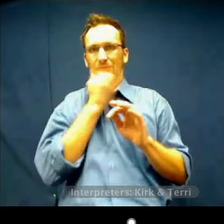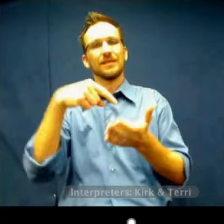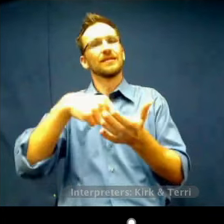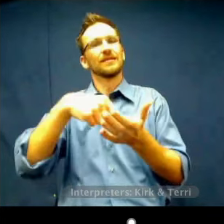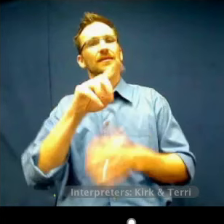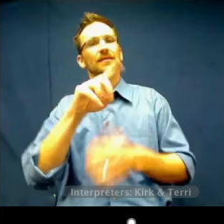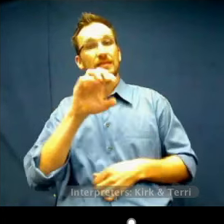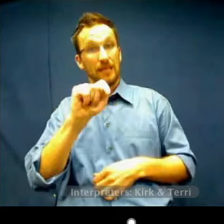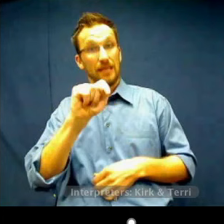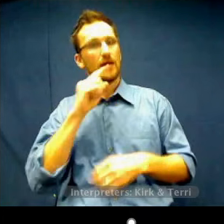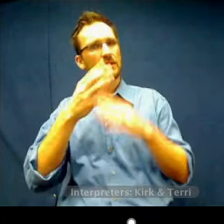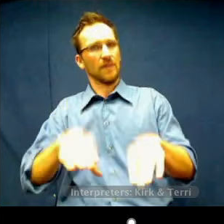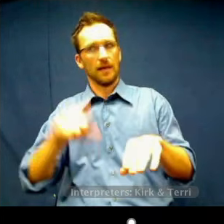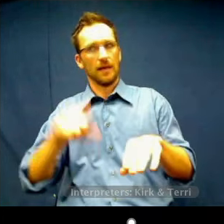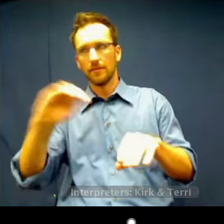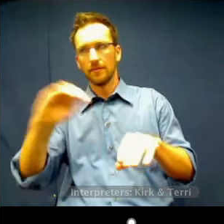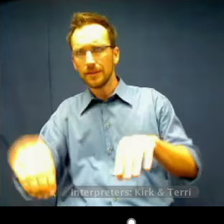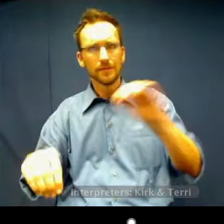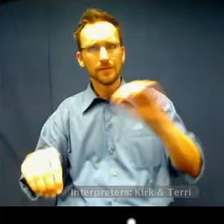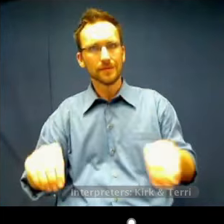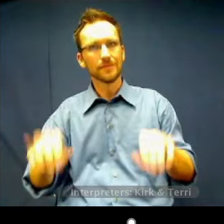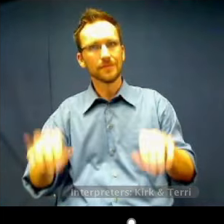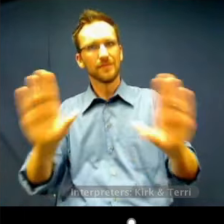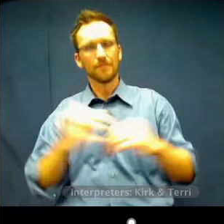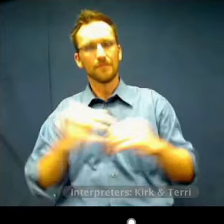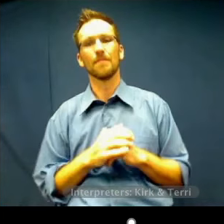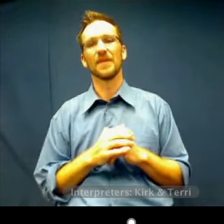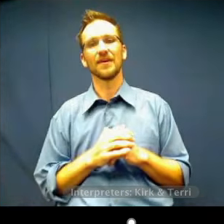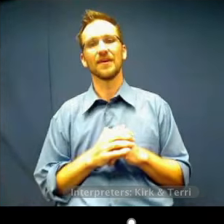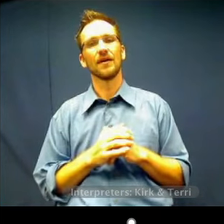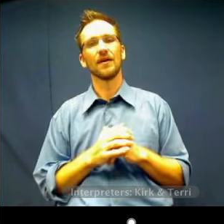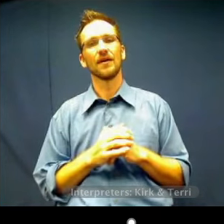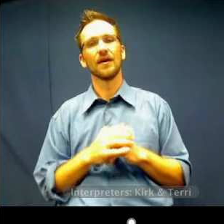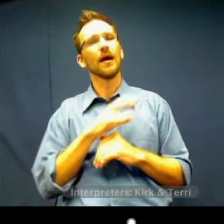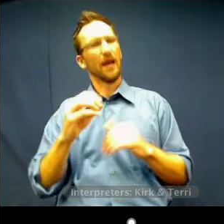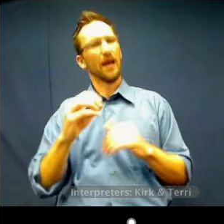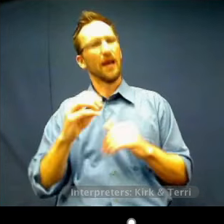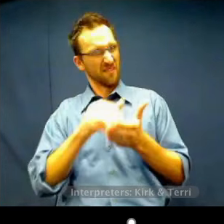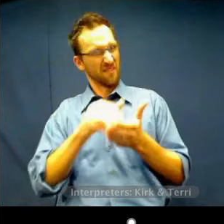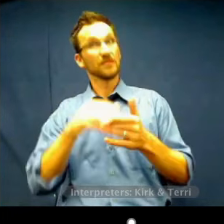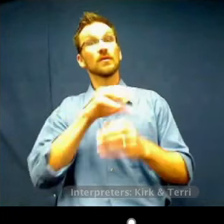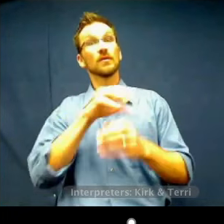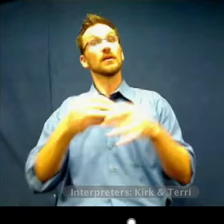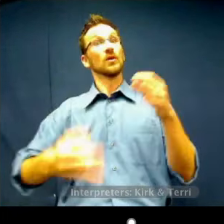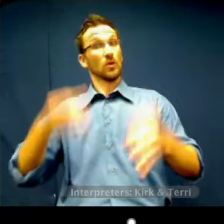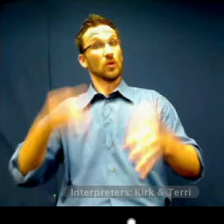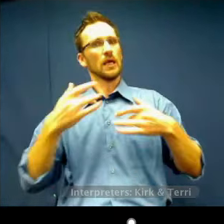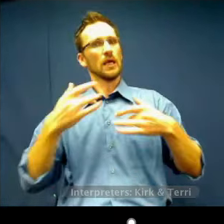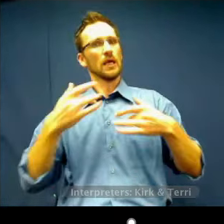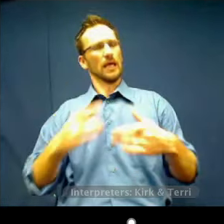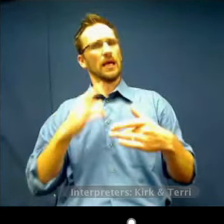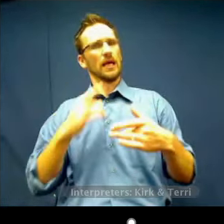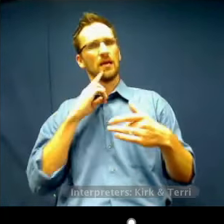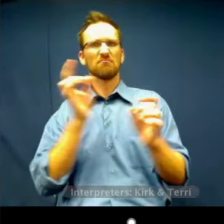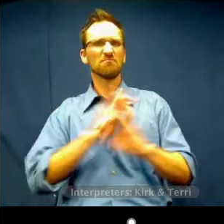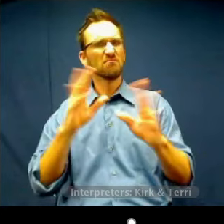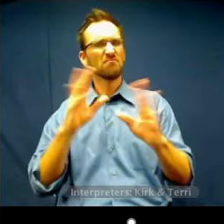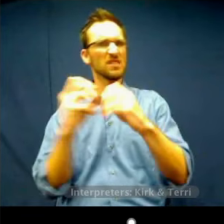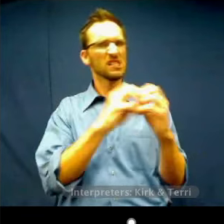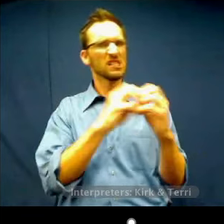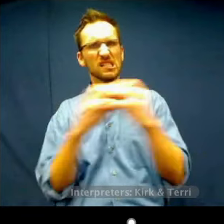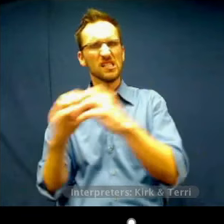although many divorces start with a high degree of acrimony, by and large, most of them settle. And when